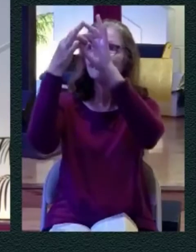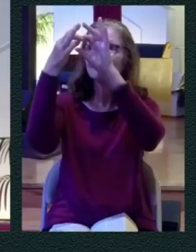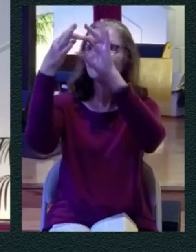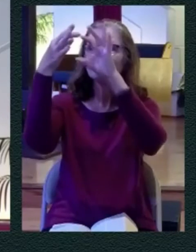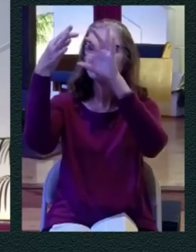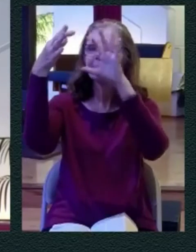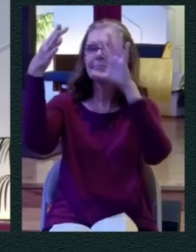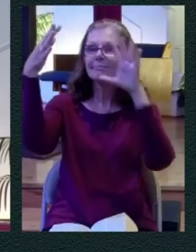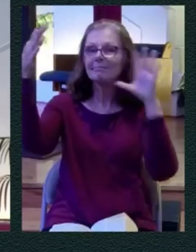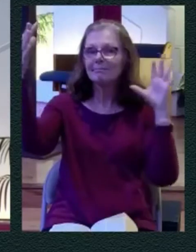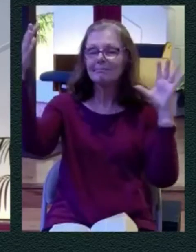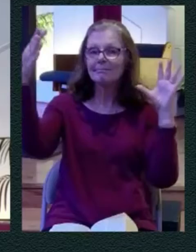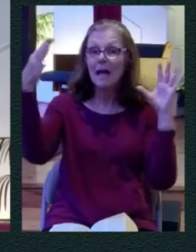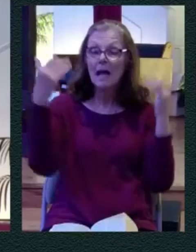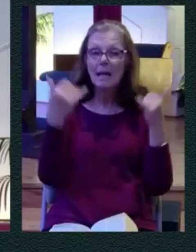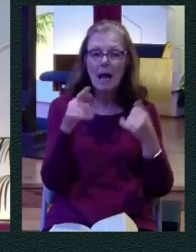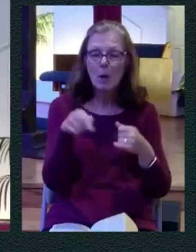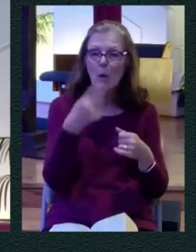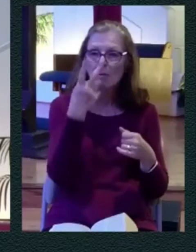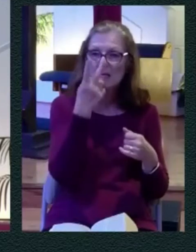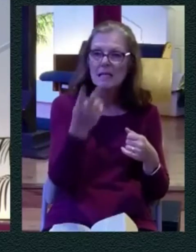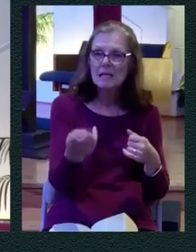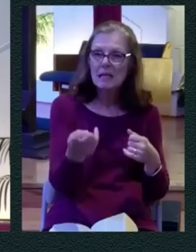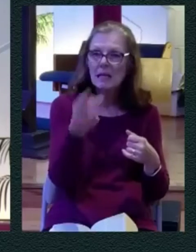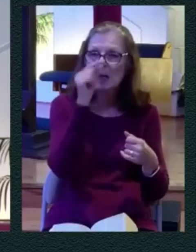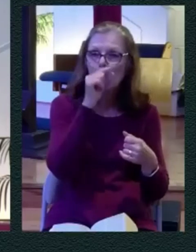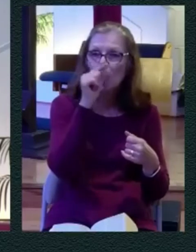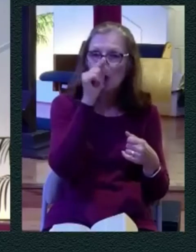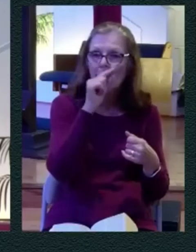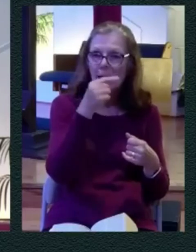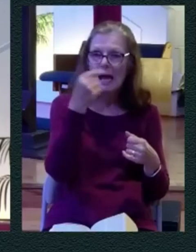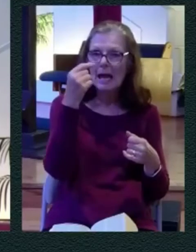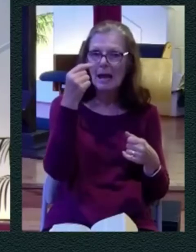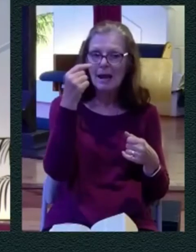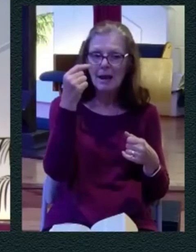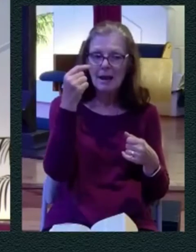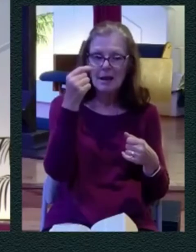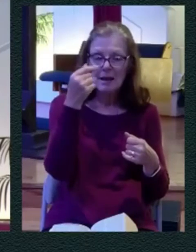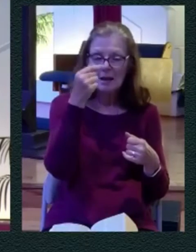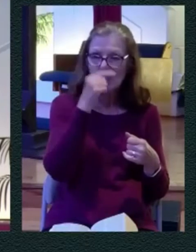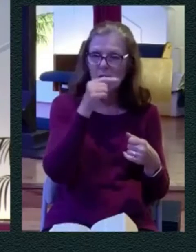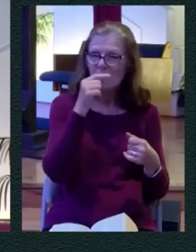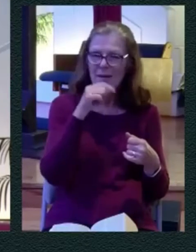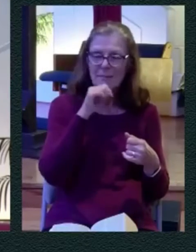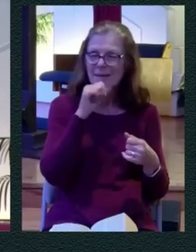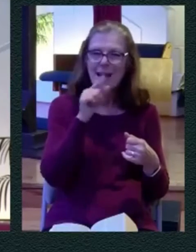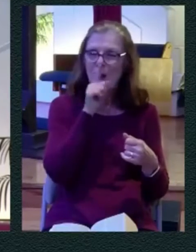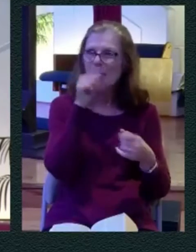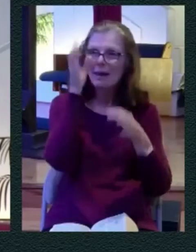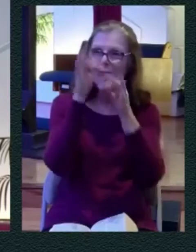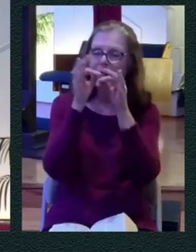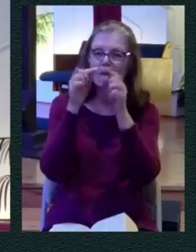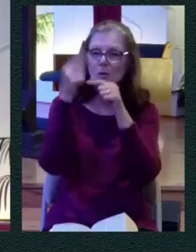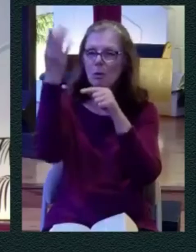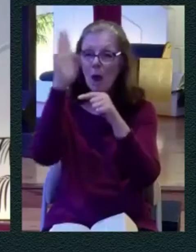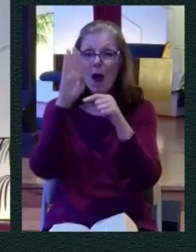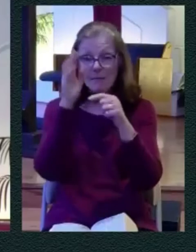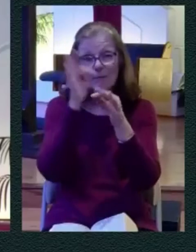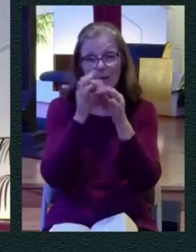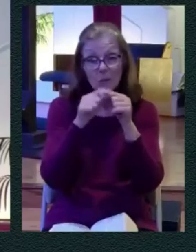orthodoxy, and we've got to maintain orthodoxy. You move on down, Pergamum's pretty faithful, but then